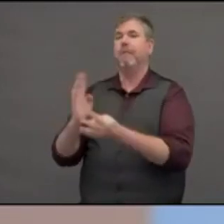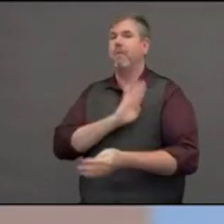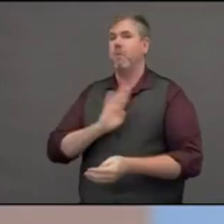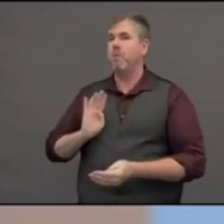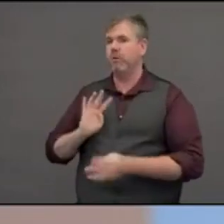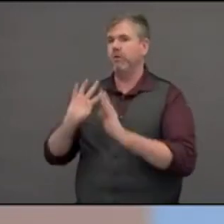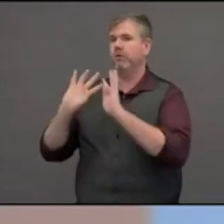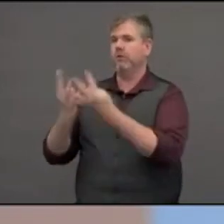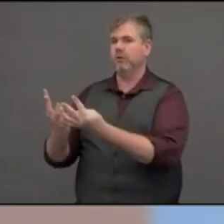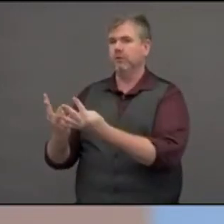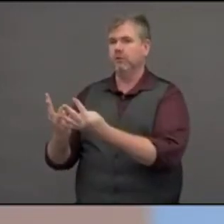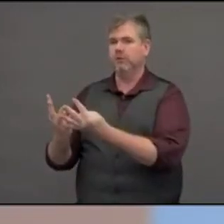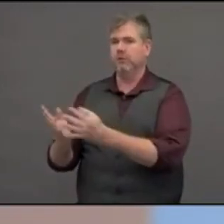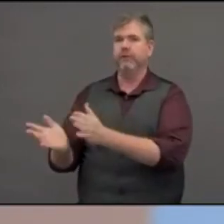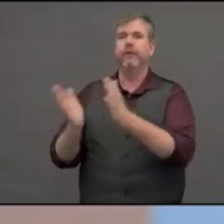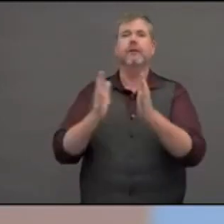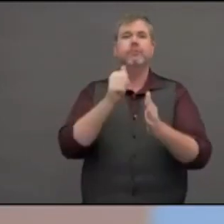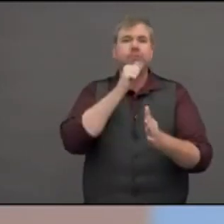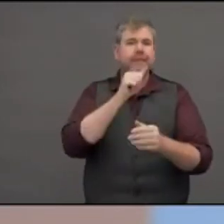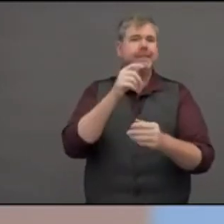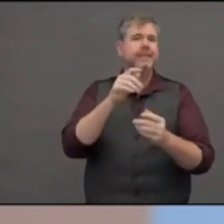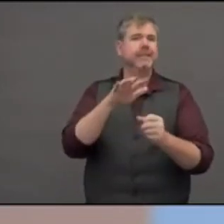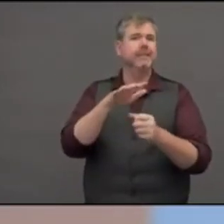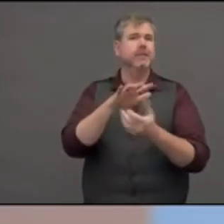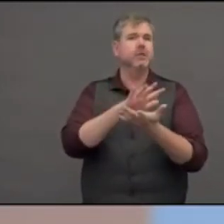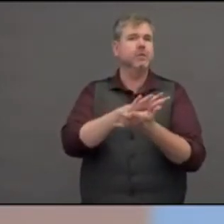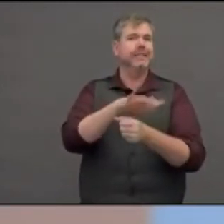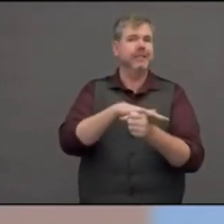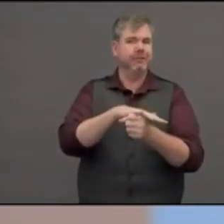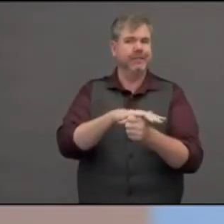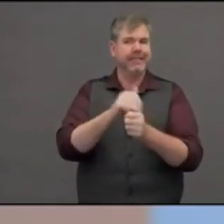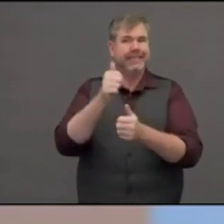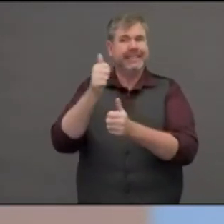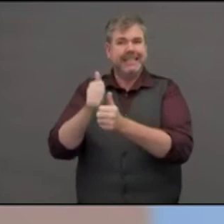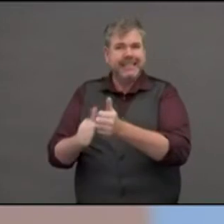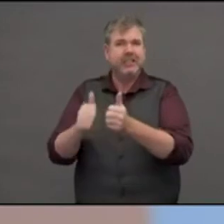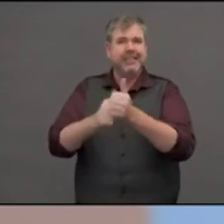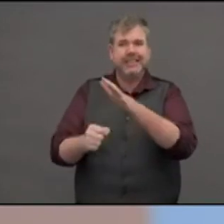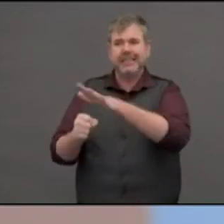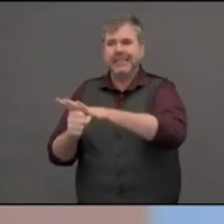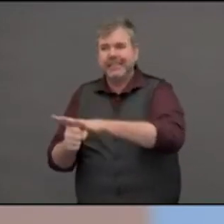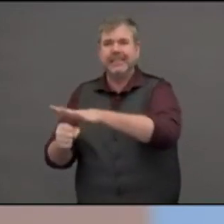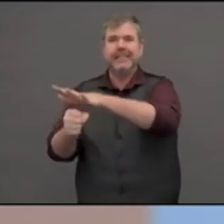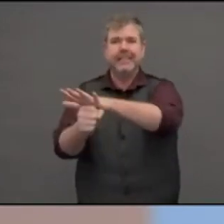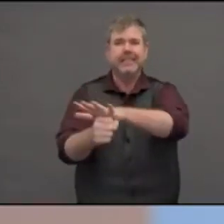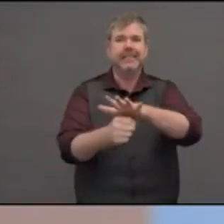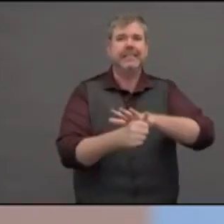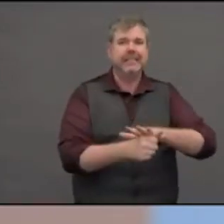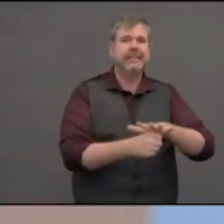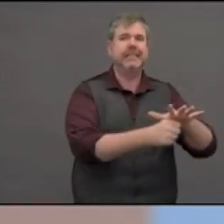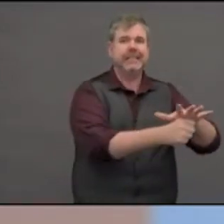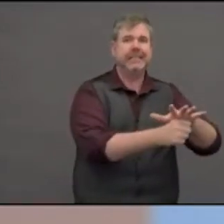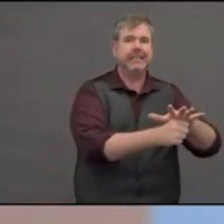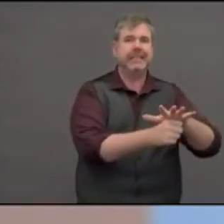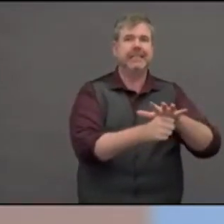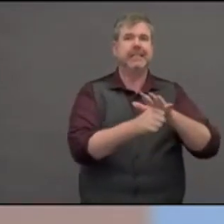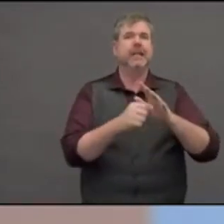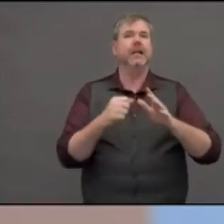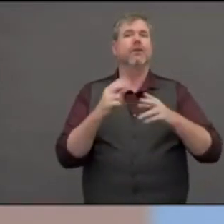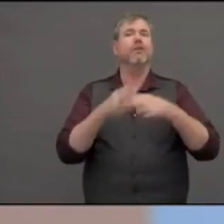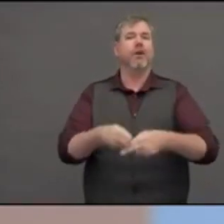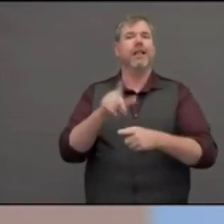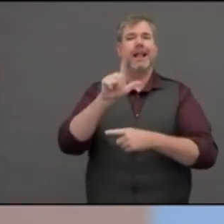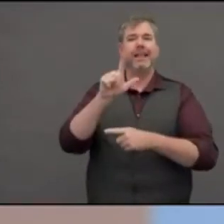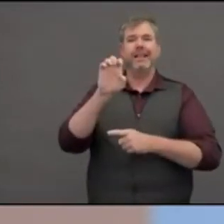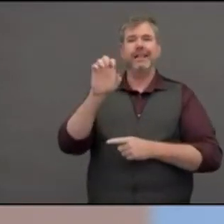chartering district. Each of those local education agencies, as we call them, often LEA, is having to make